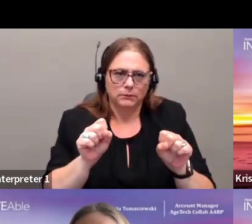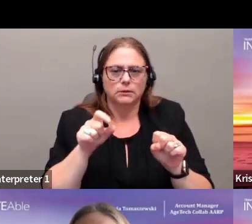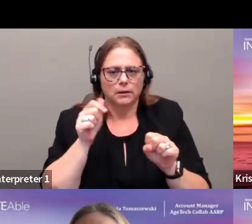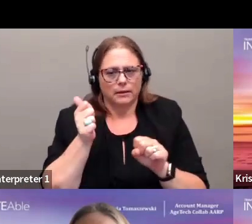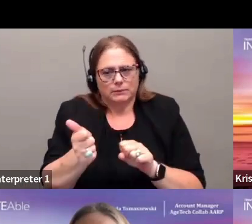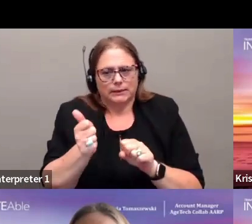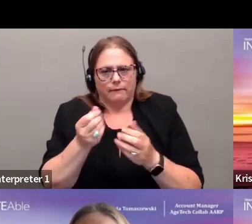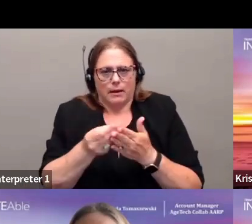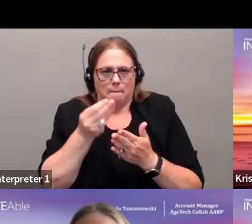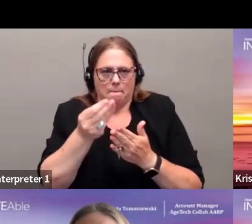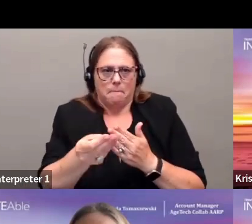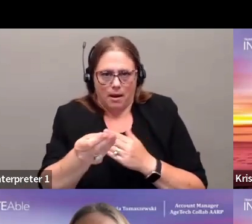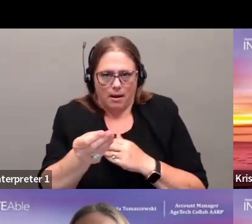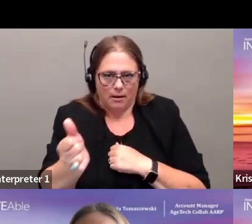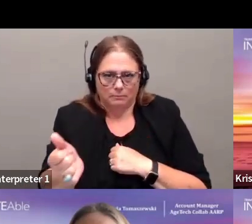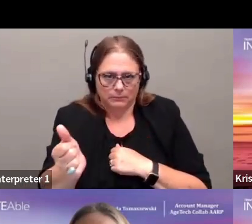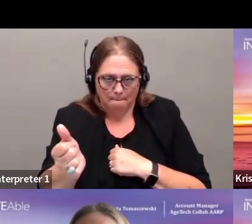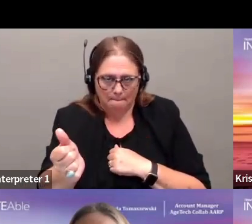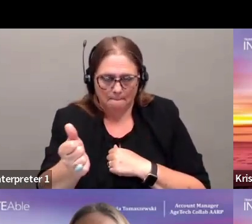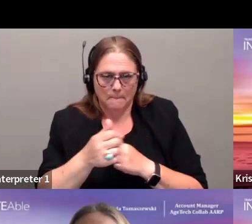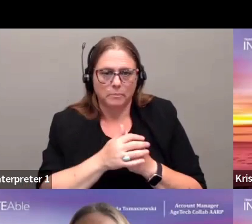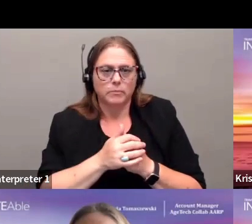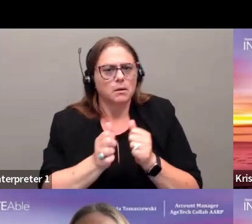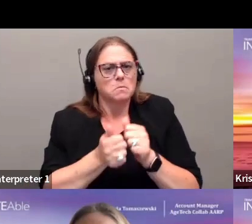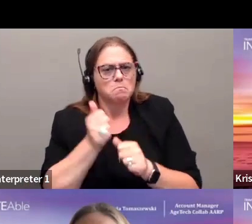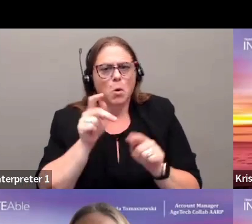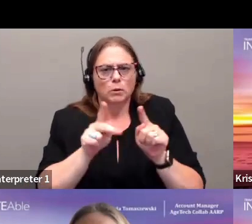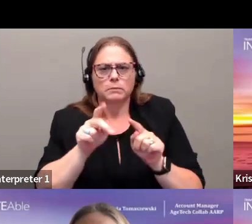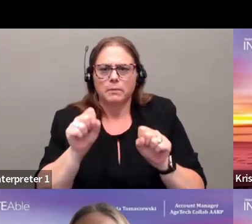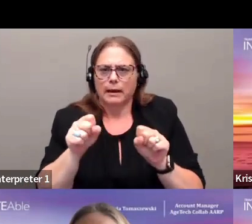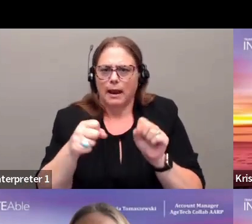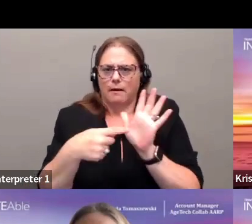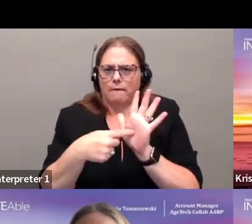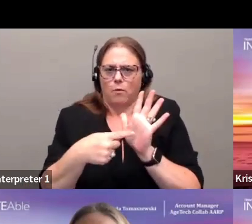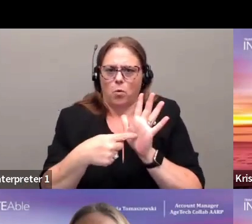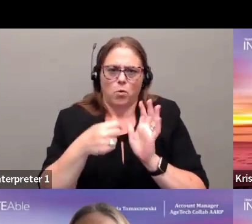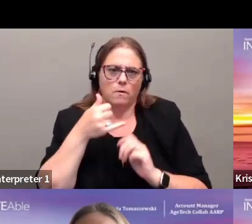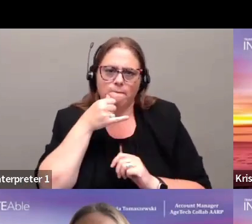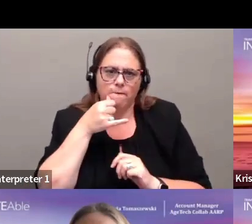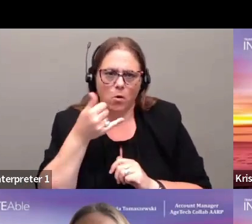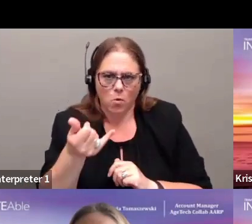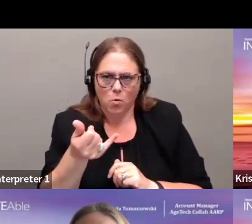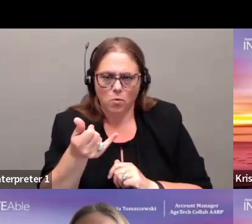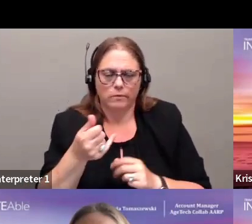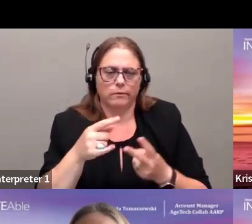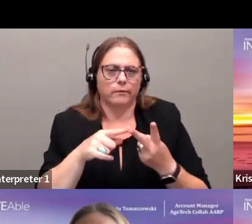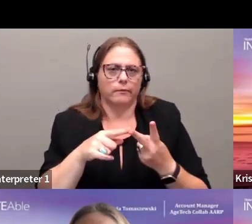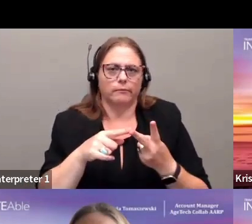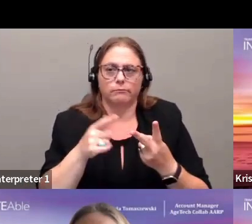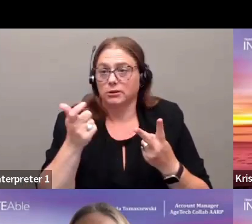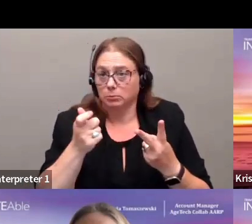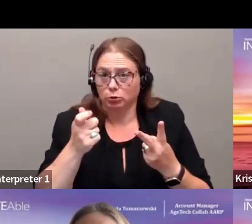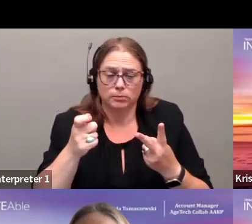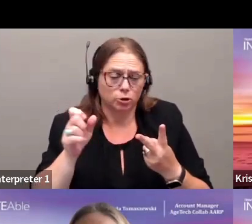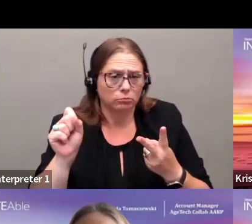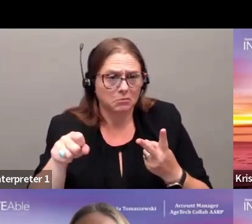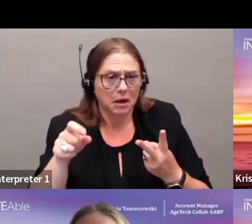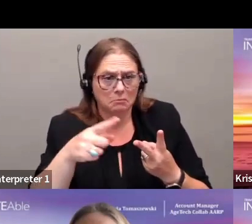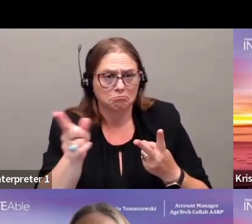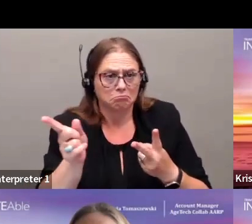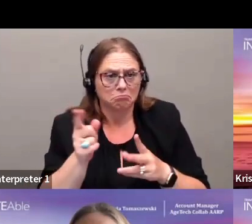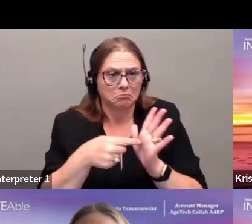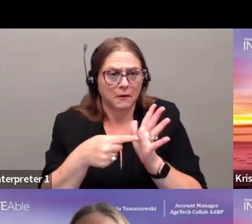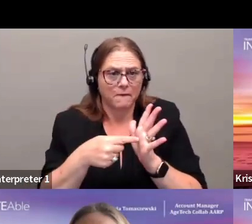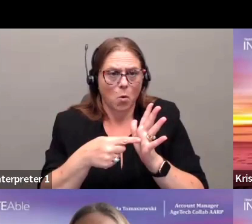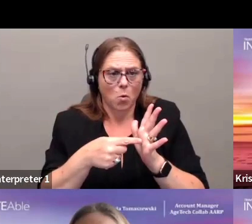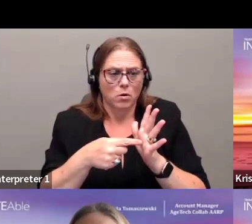purchase. Most people can afford a phone with a subscription, and we've geared the whole